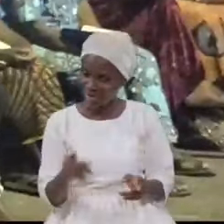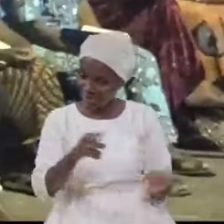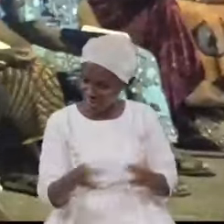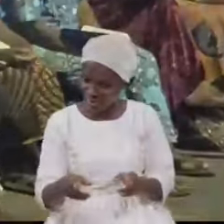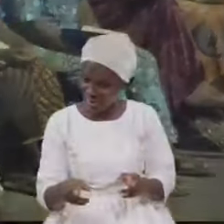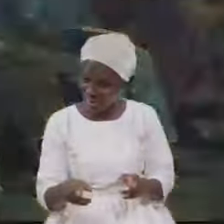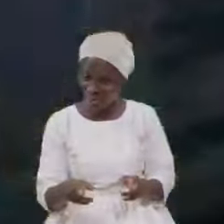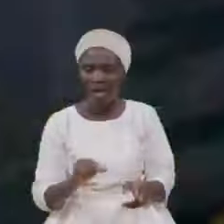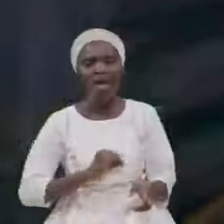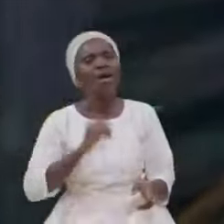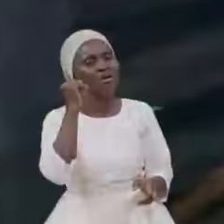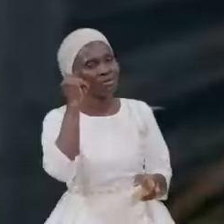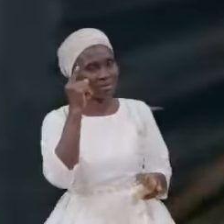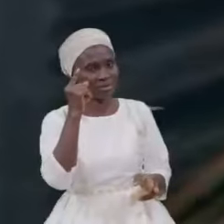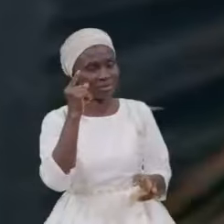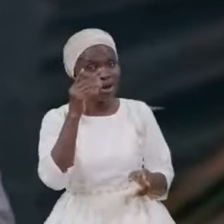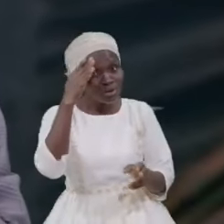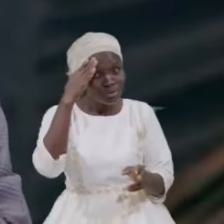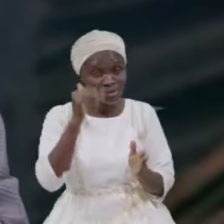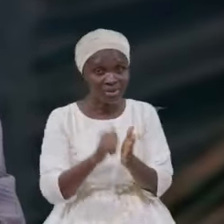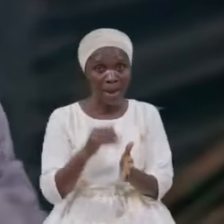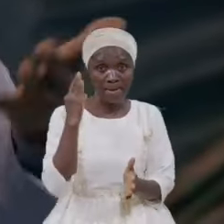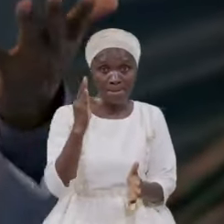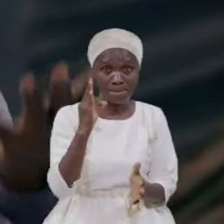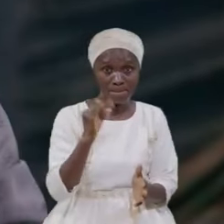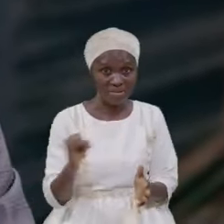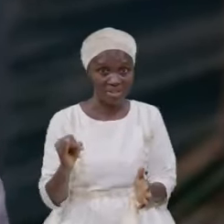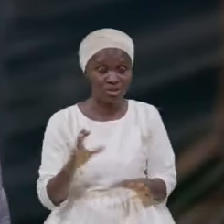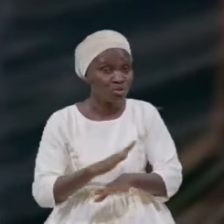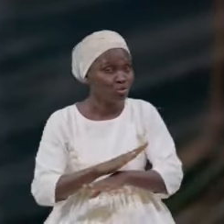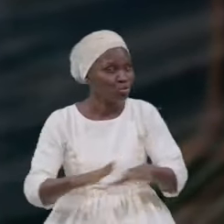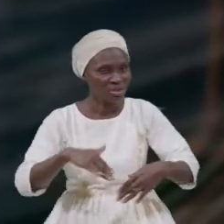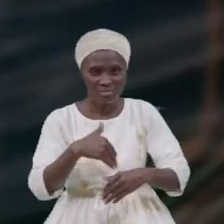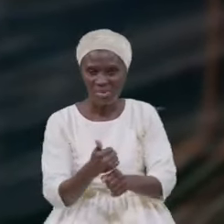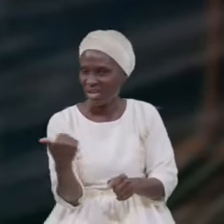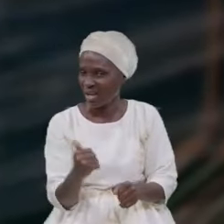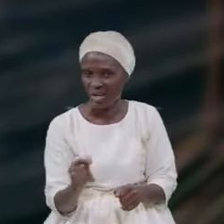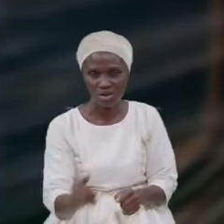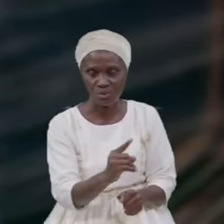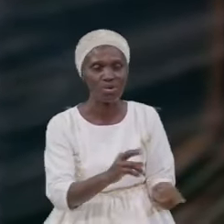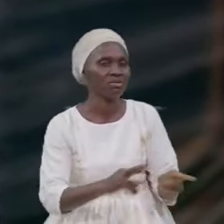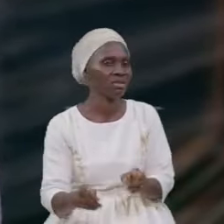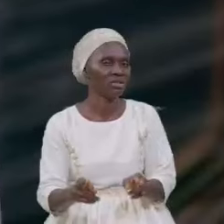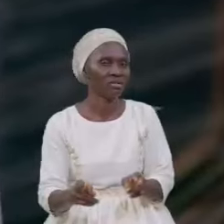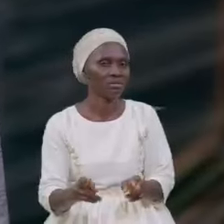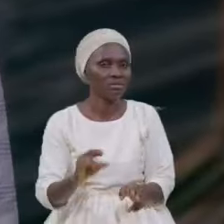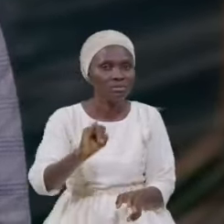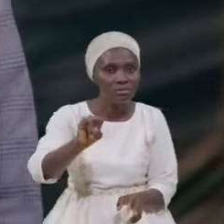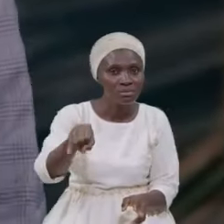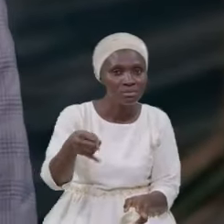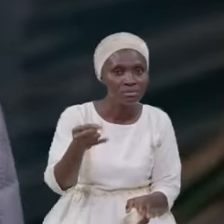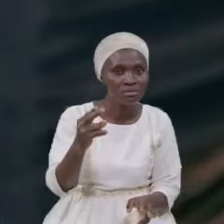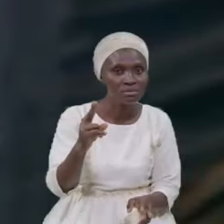not make anybody ready. Judas Iscariot preached, but wasn't